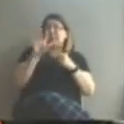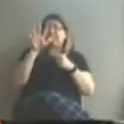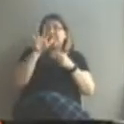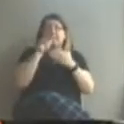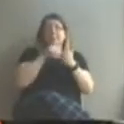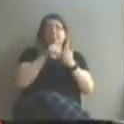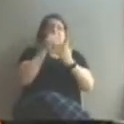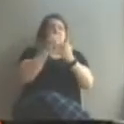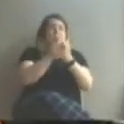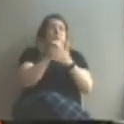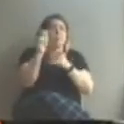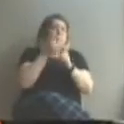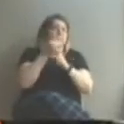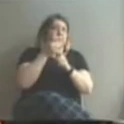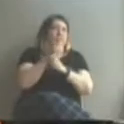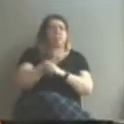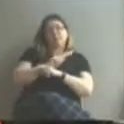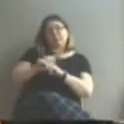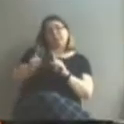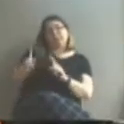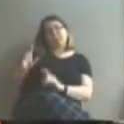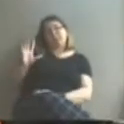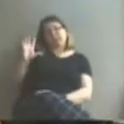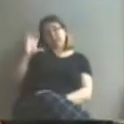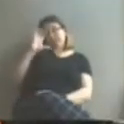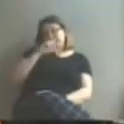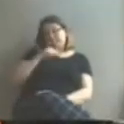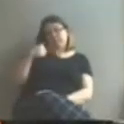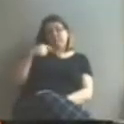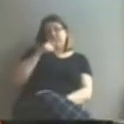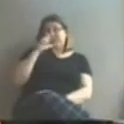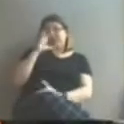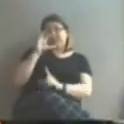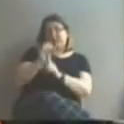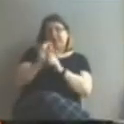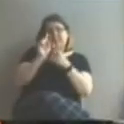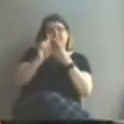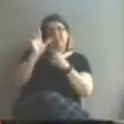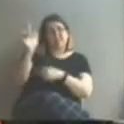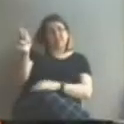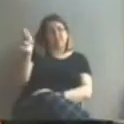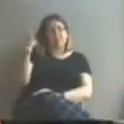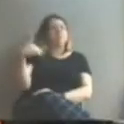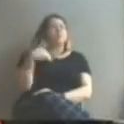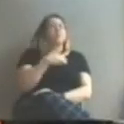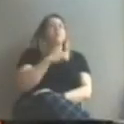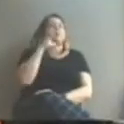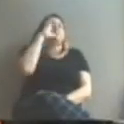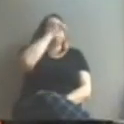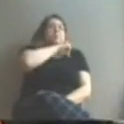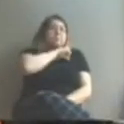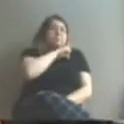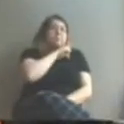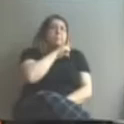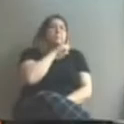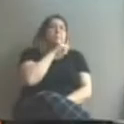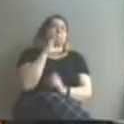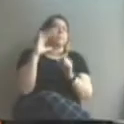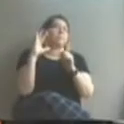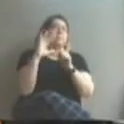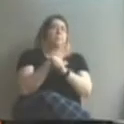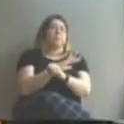However, the assumption we were making that we didn't catch until later, is we were assuming that we were fully